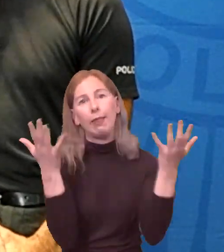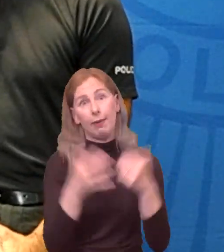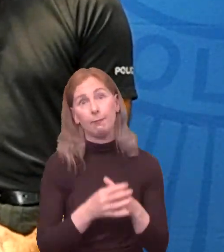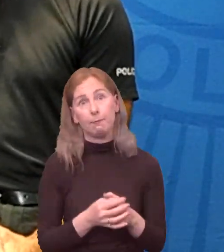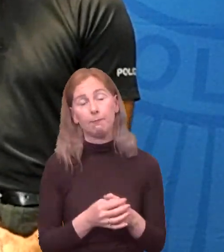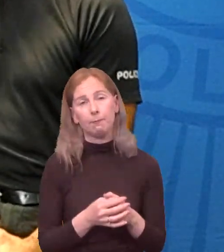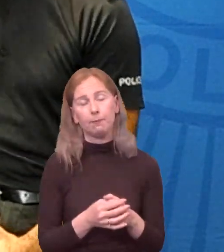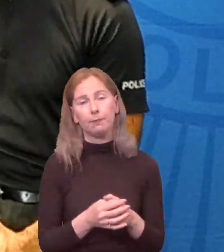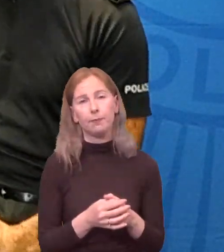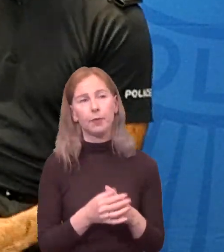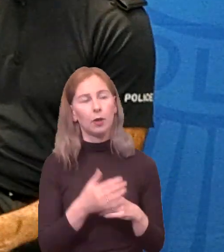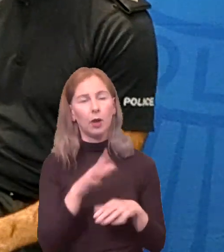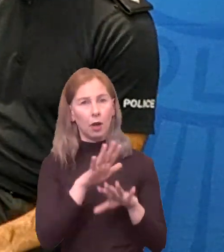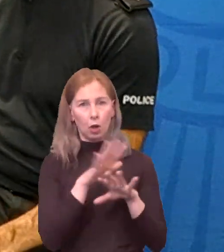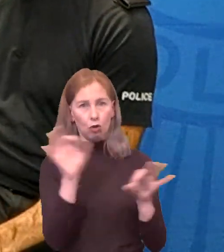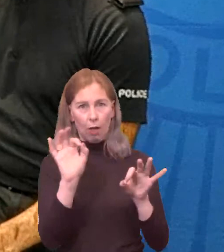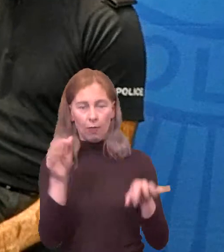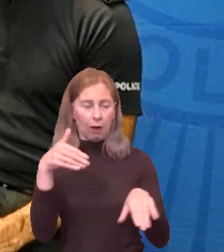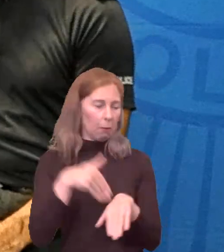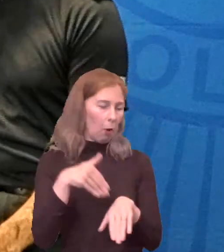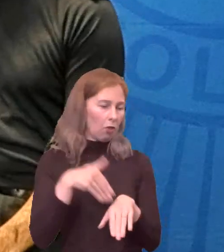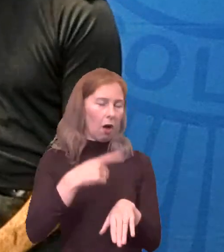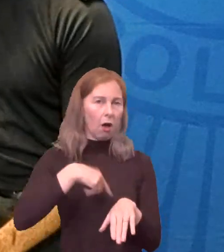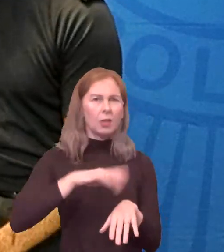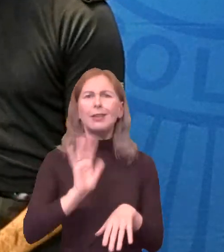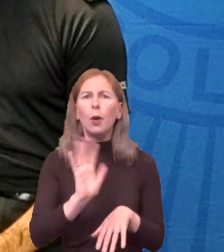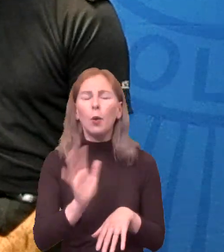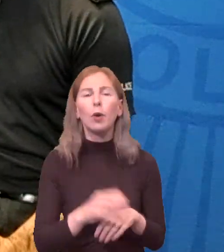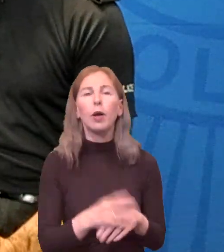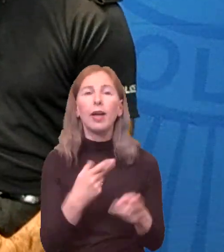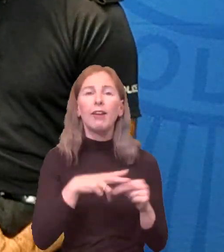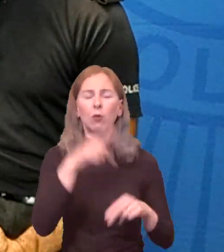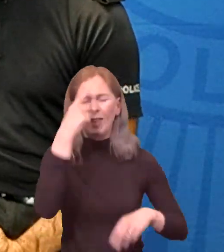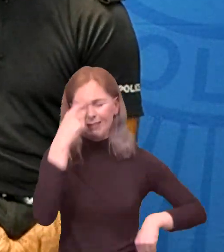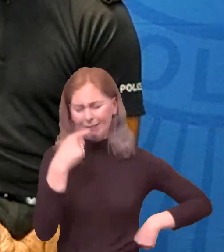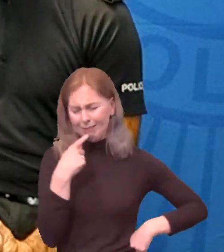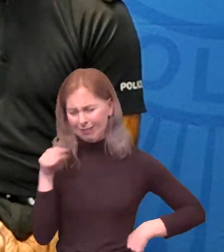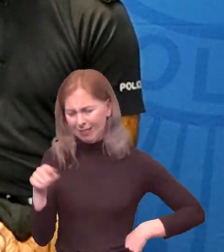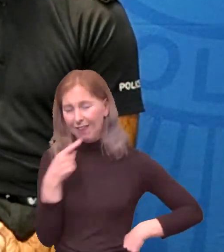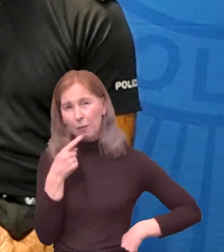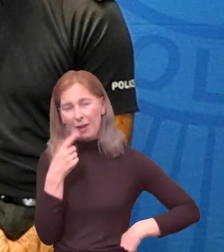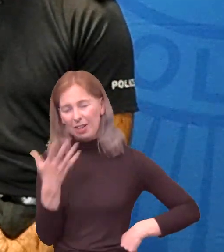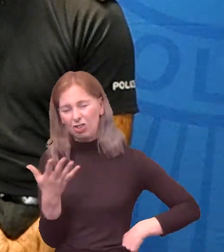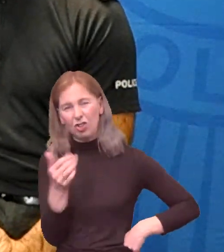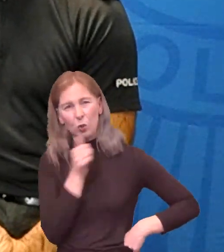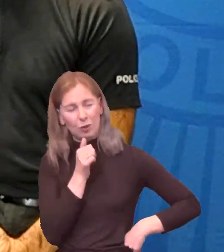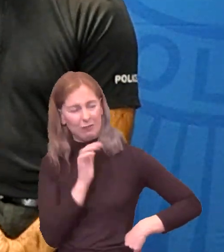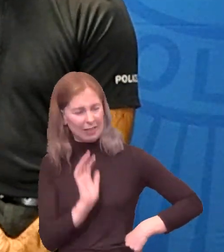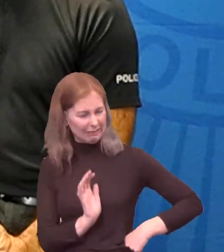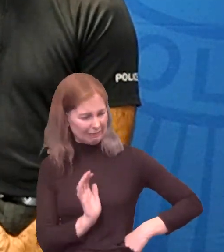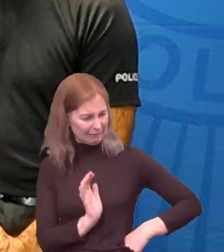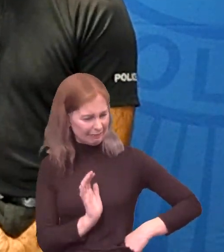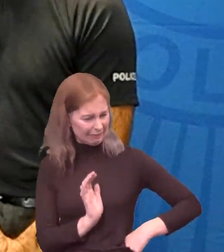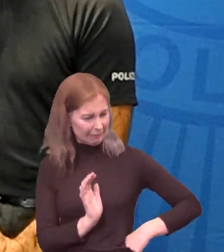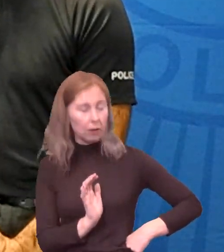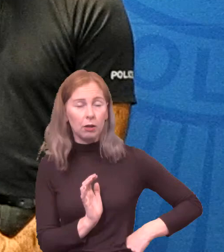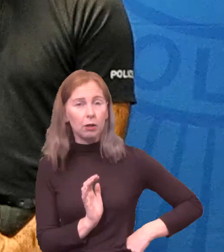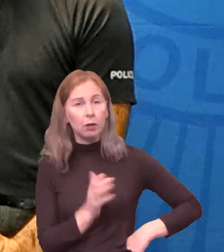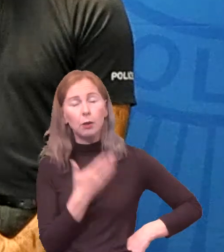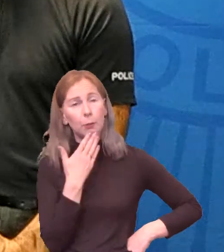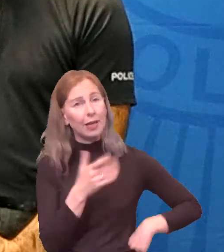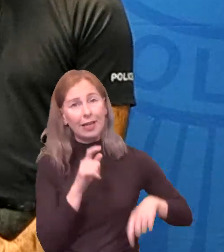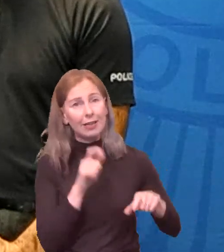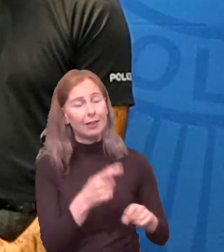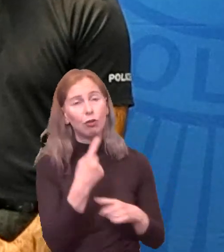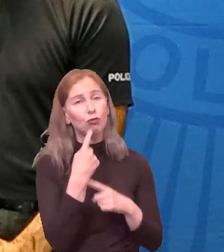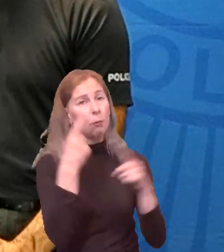even you may think we won't be able to do anything with it. It's really important that we still know about it. Like Romy